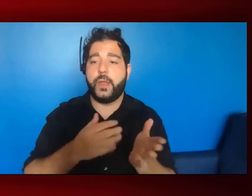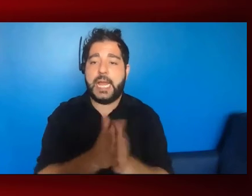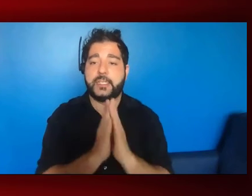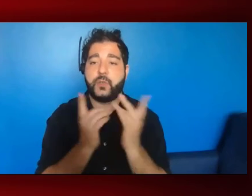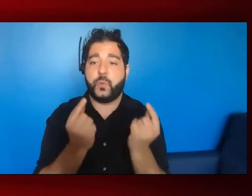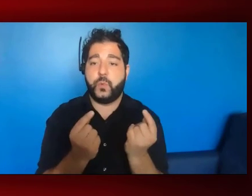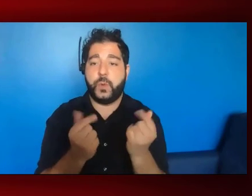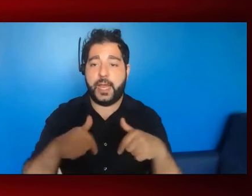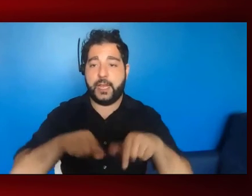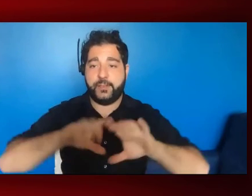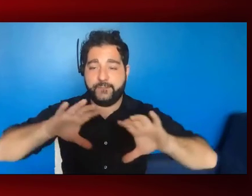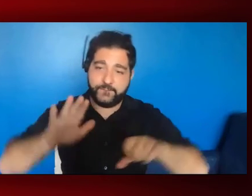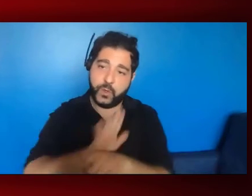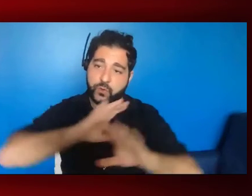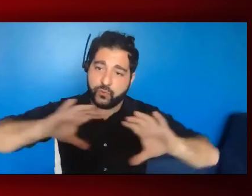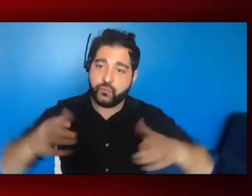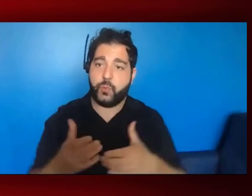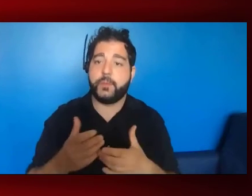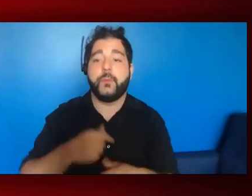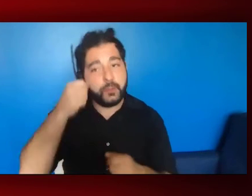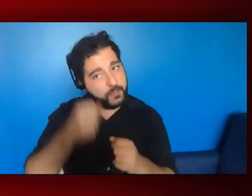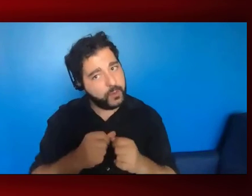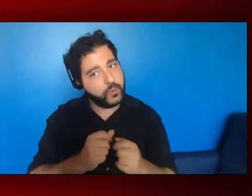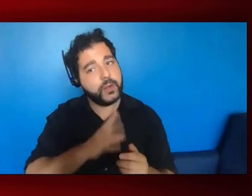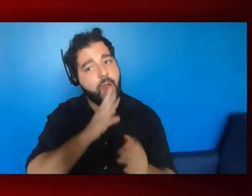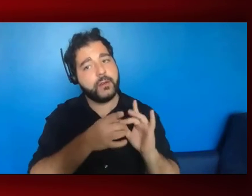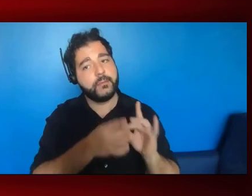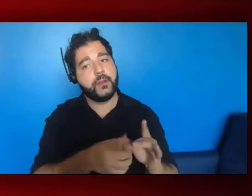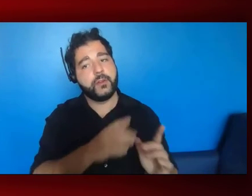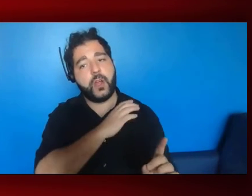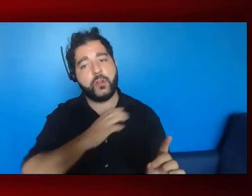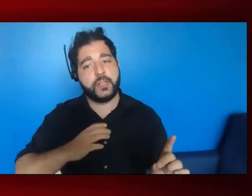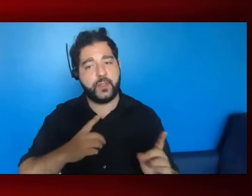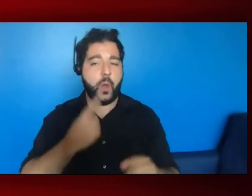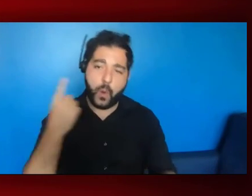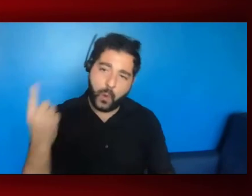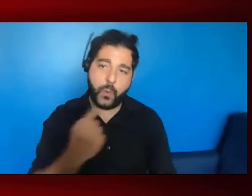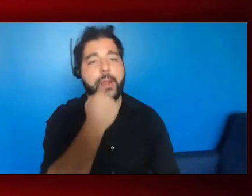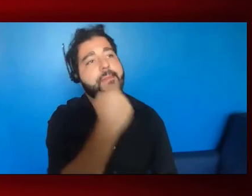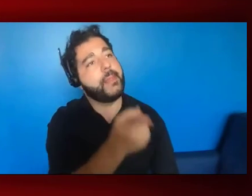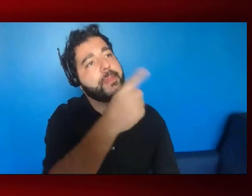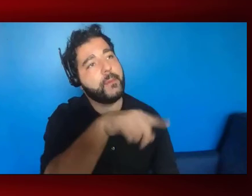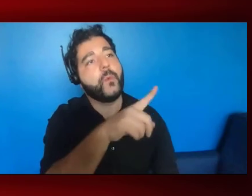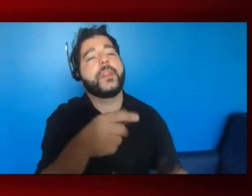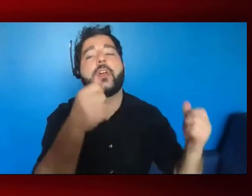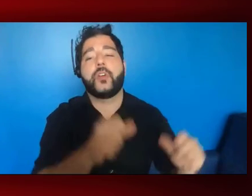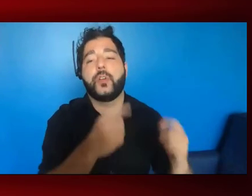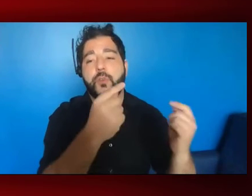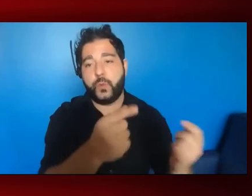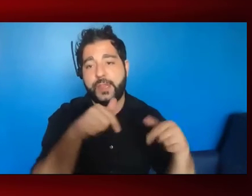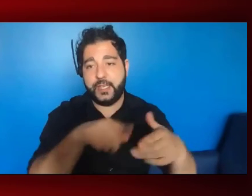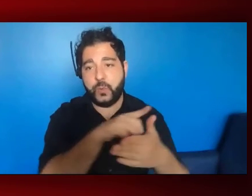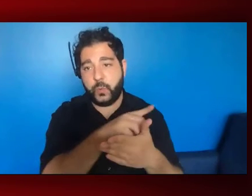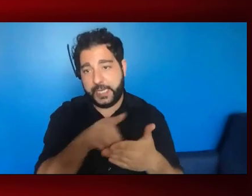as a group. Remember, when we talk to Congress, we are always telling Congress what they could be doing this